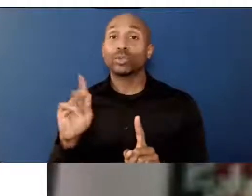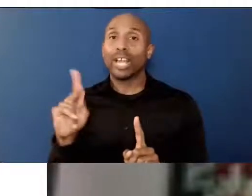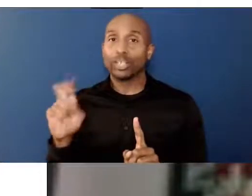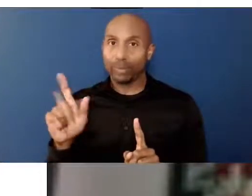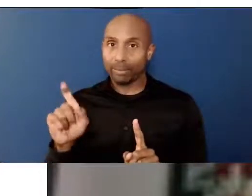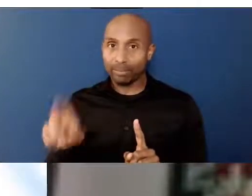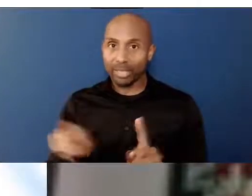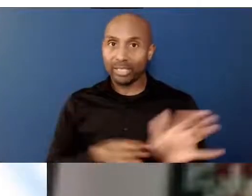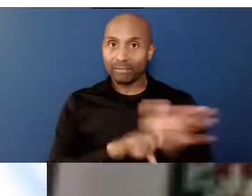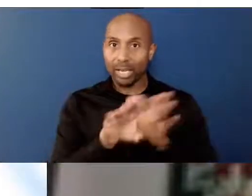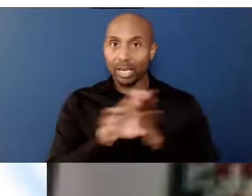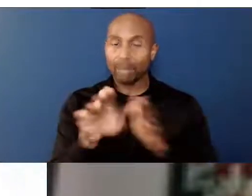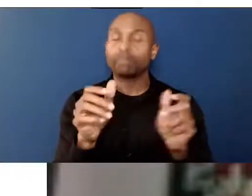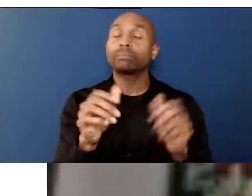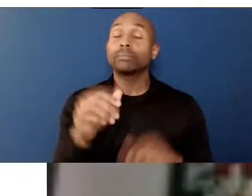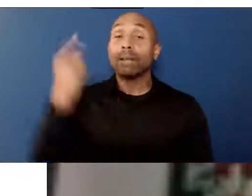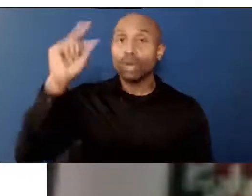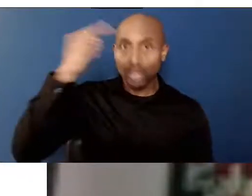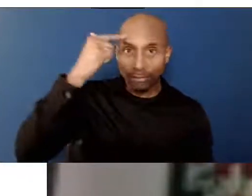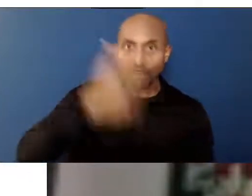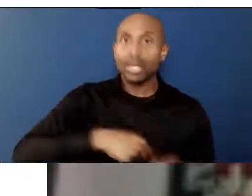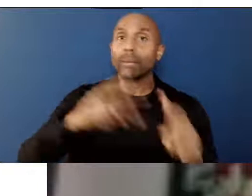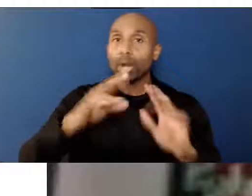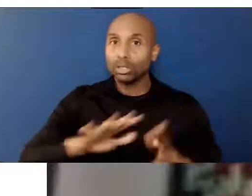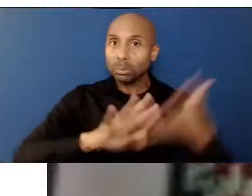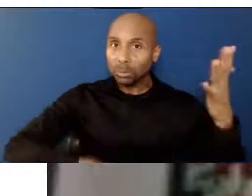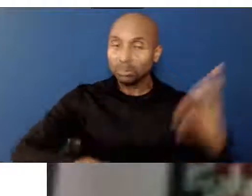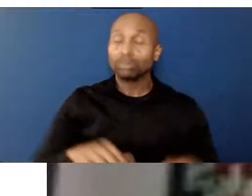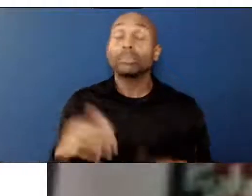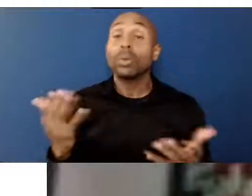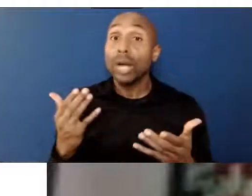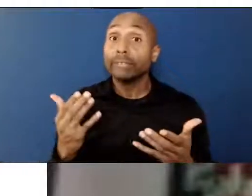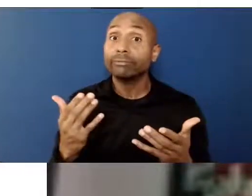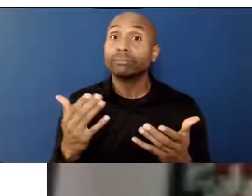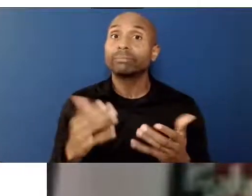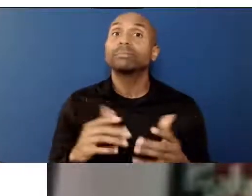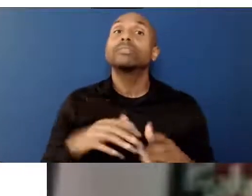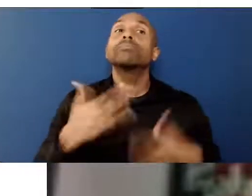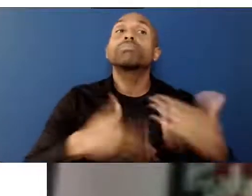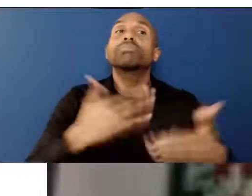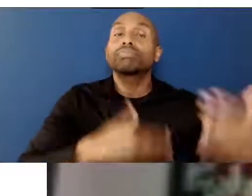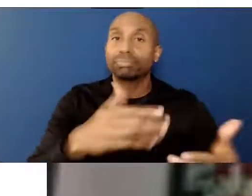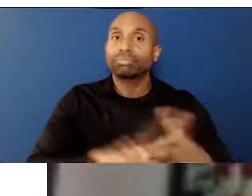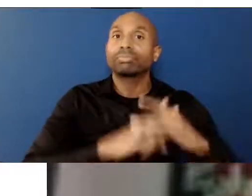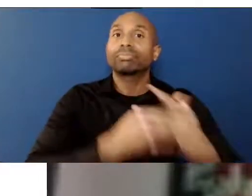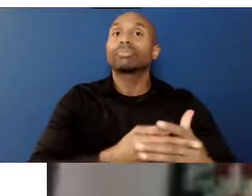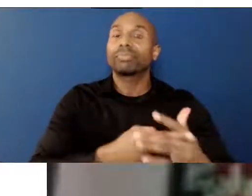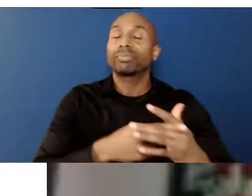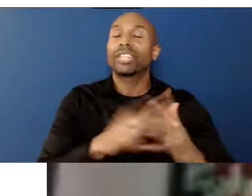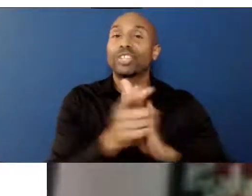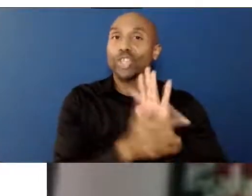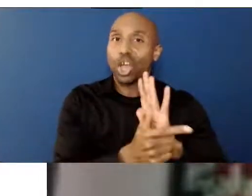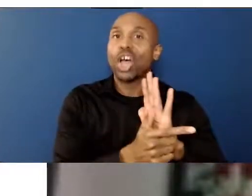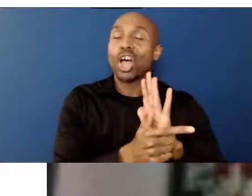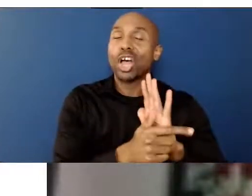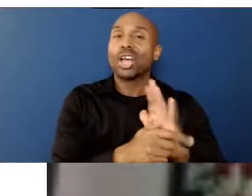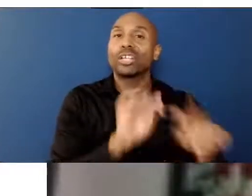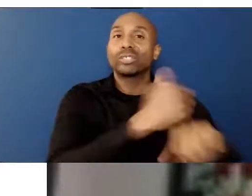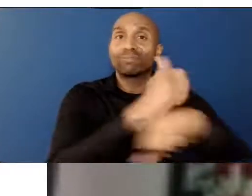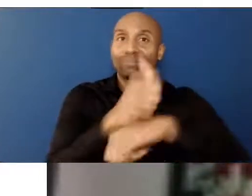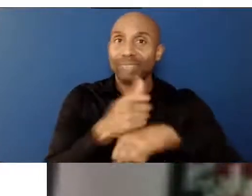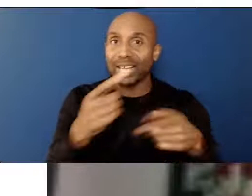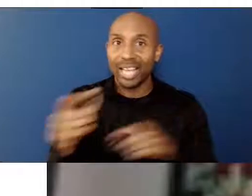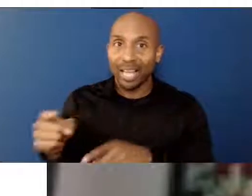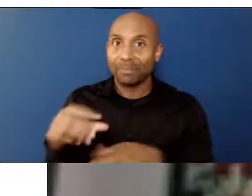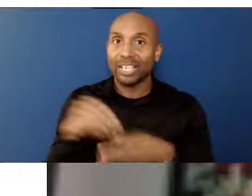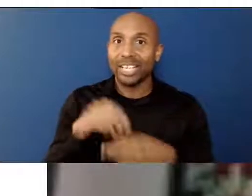partners. Access by Design 2030, which is the implementation strategy for the Act, and the first 3-year accessibility